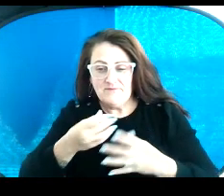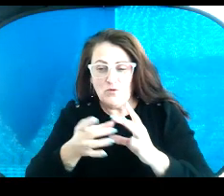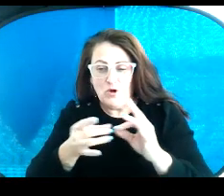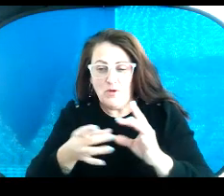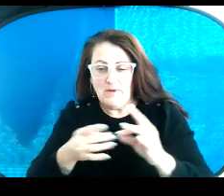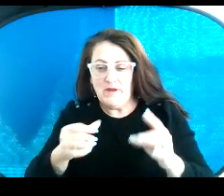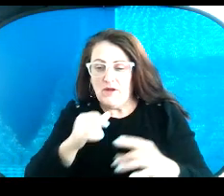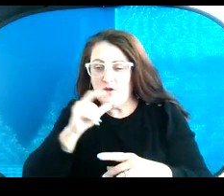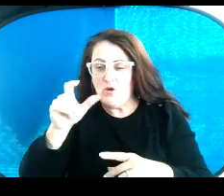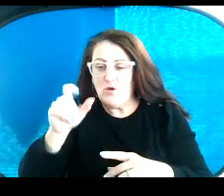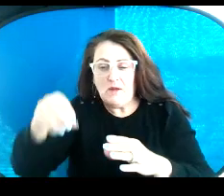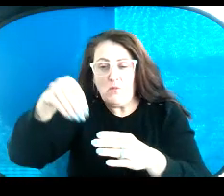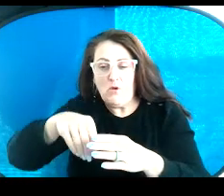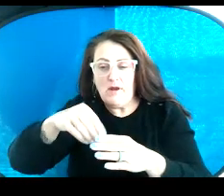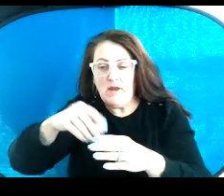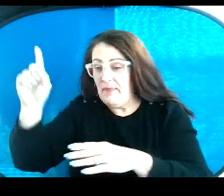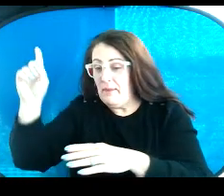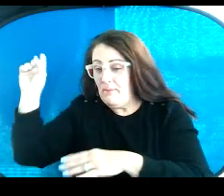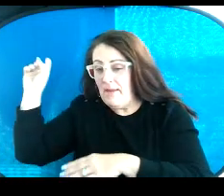the slot in the back. Go ahead and bring them up front.